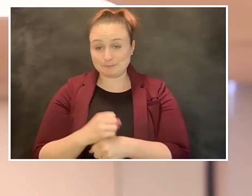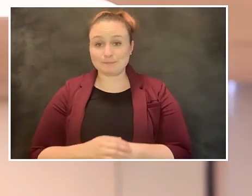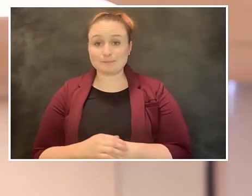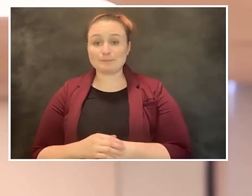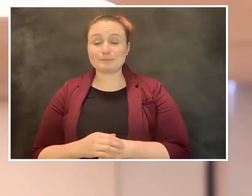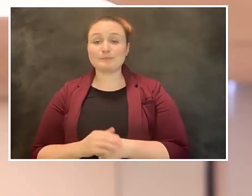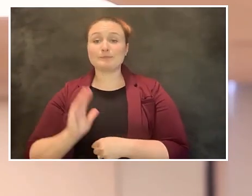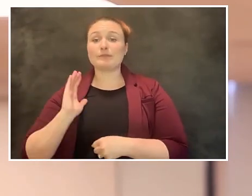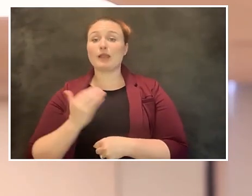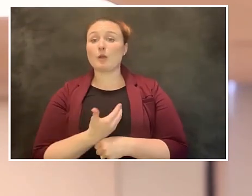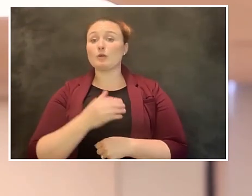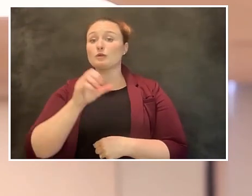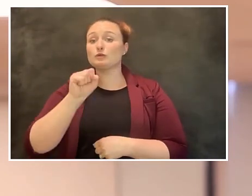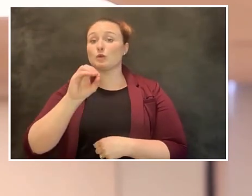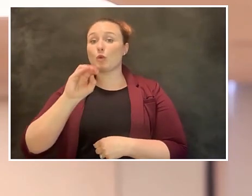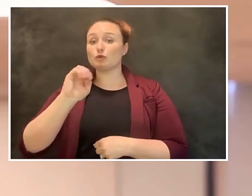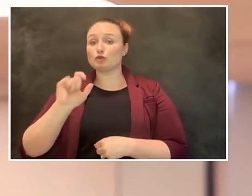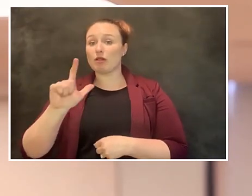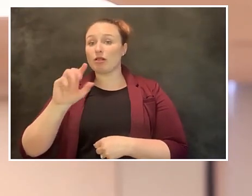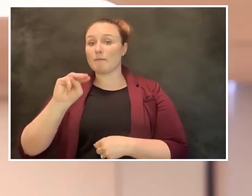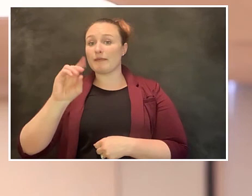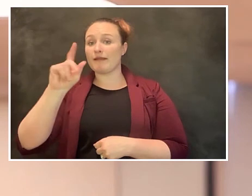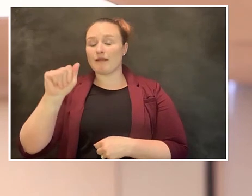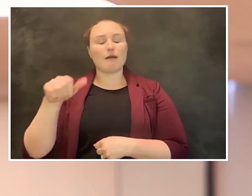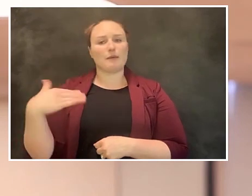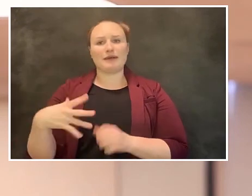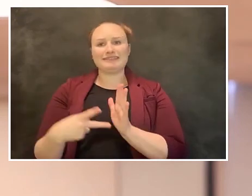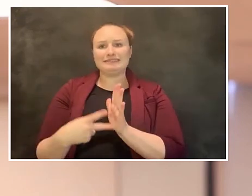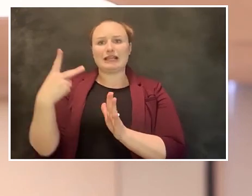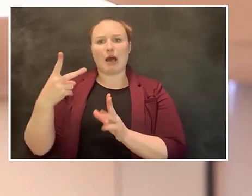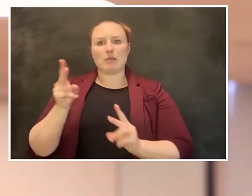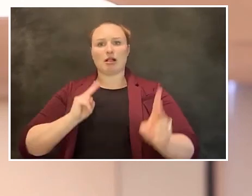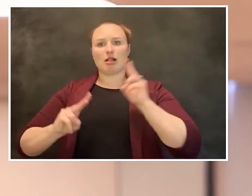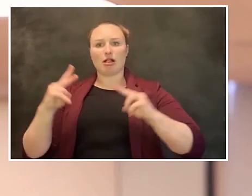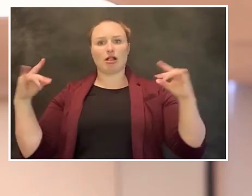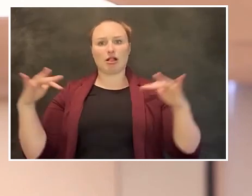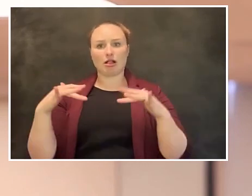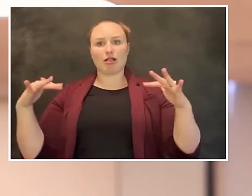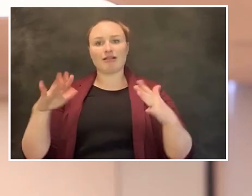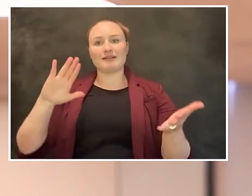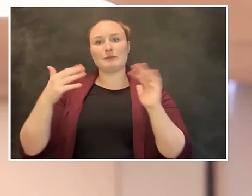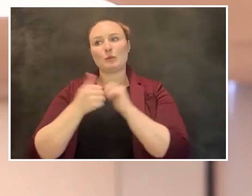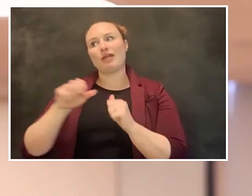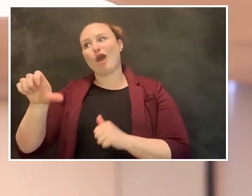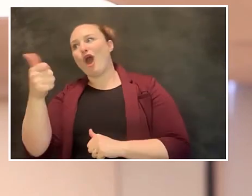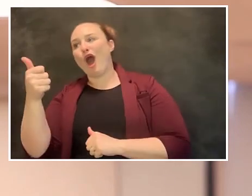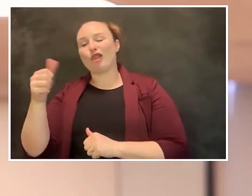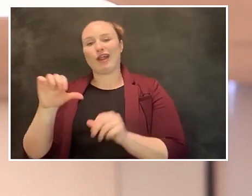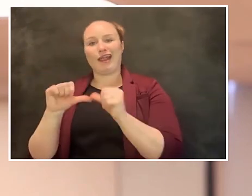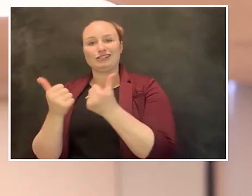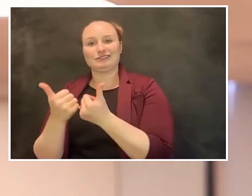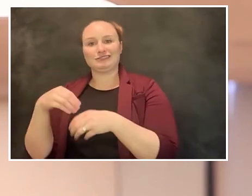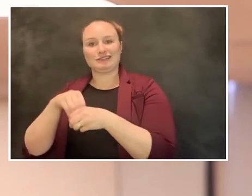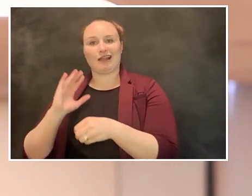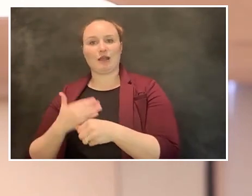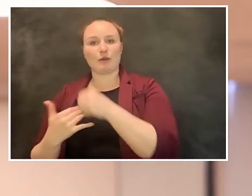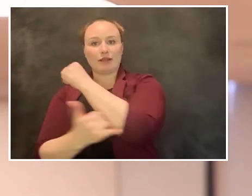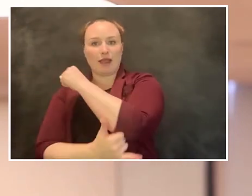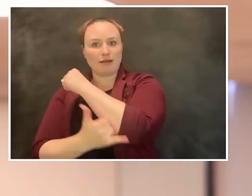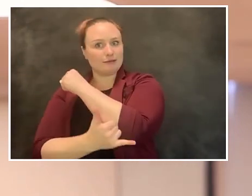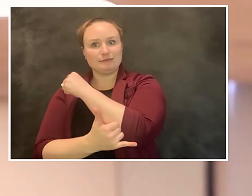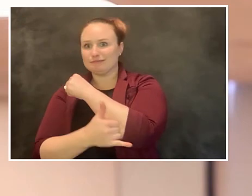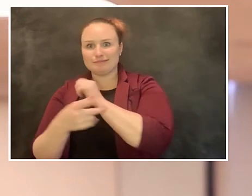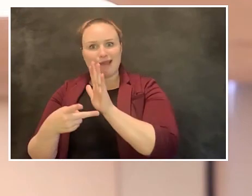Our social media accounts have more than doubled the traffic as compared with other partner agencies in our own county in